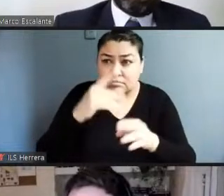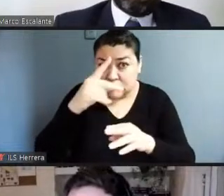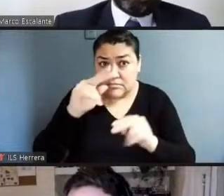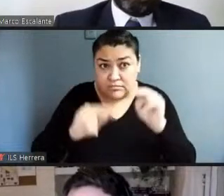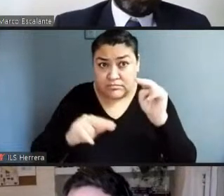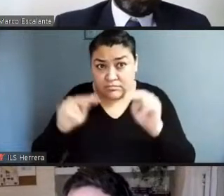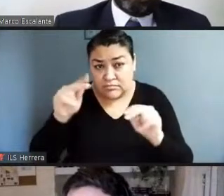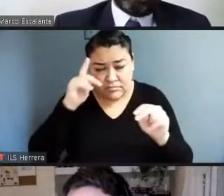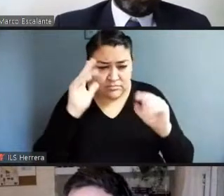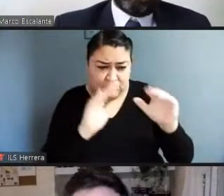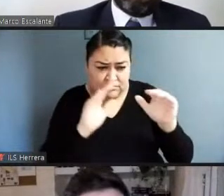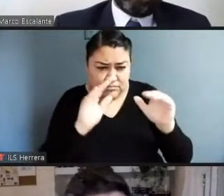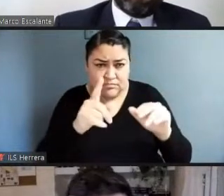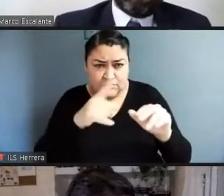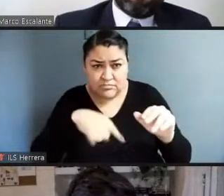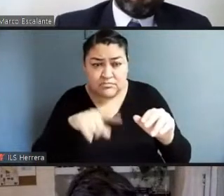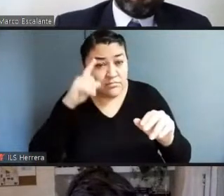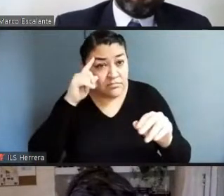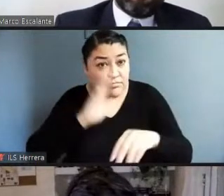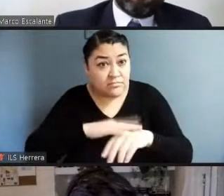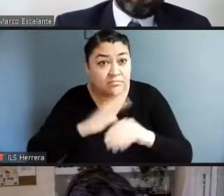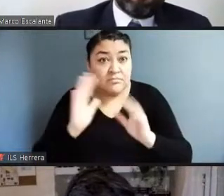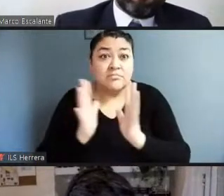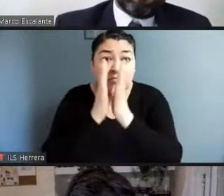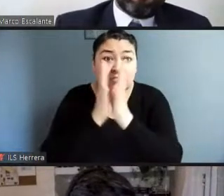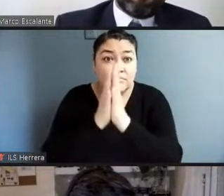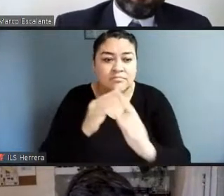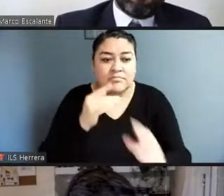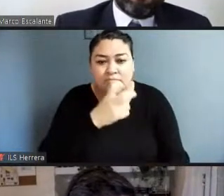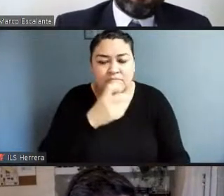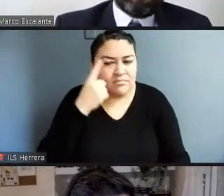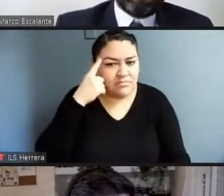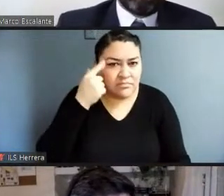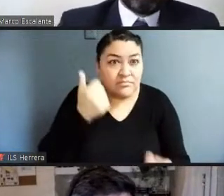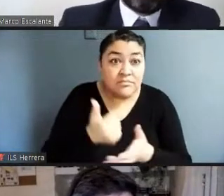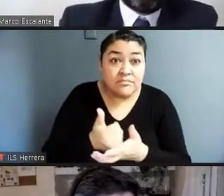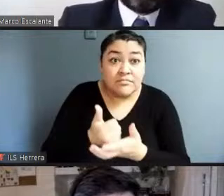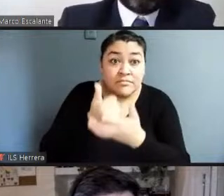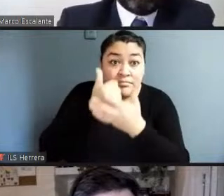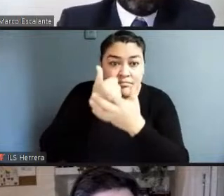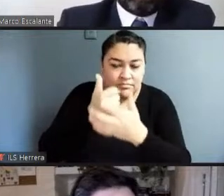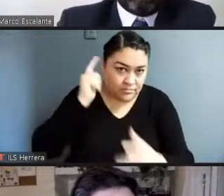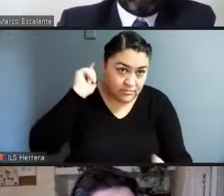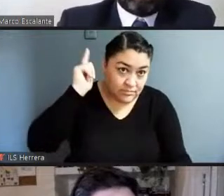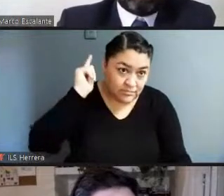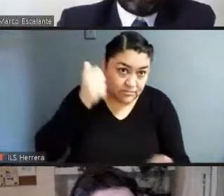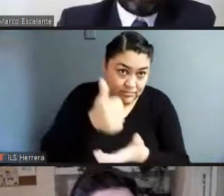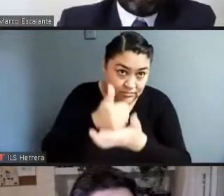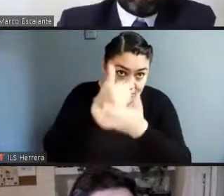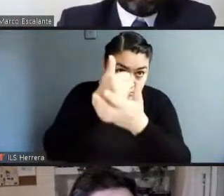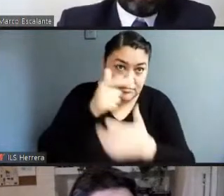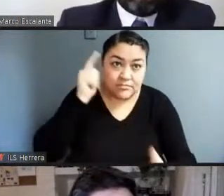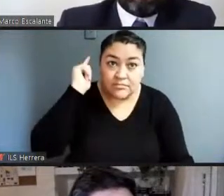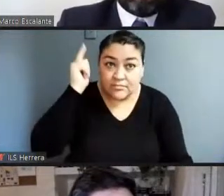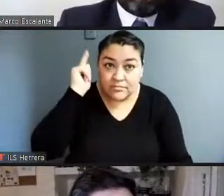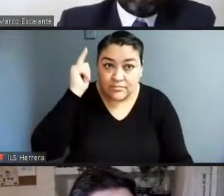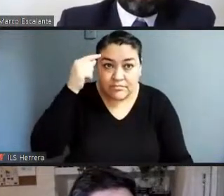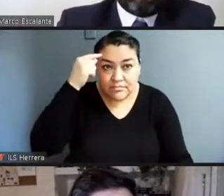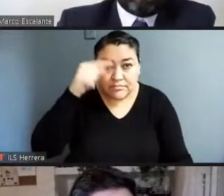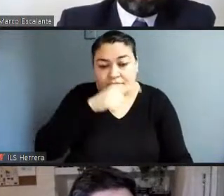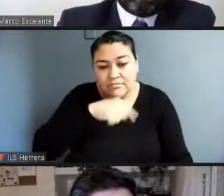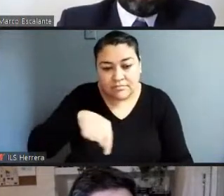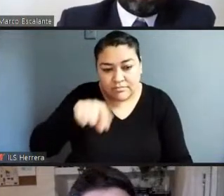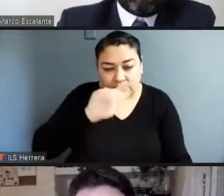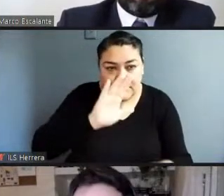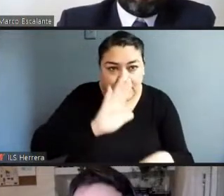We held meetings to assist them, of course, according to their level of knowledge. And we hoped